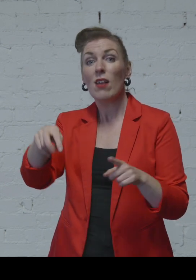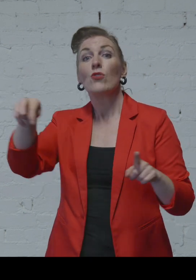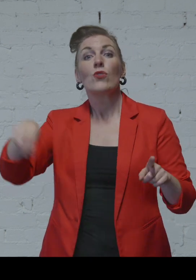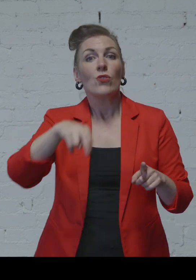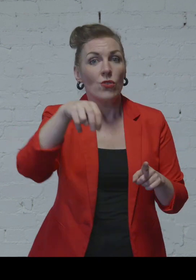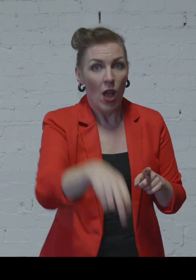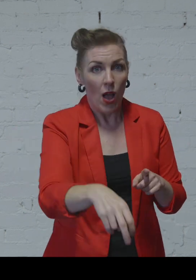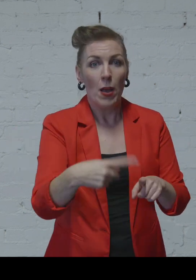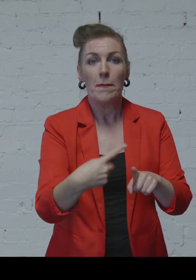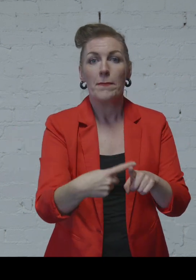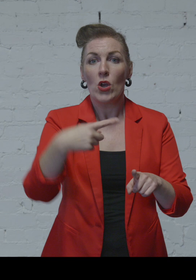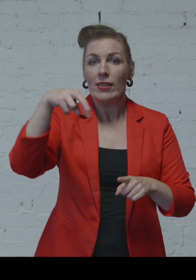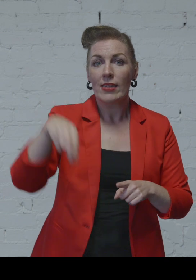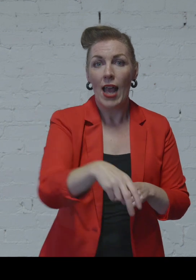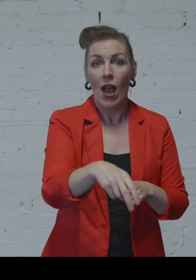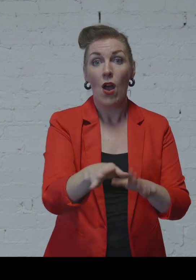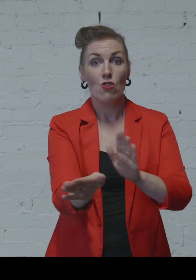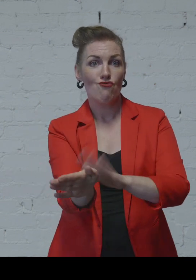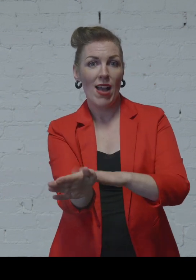exit on Waterloo Street.